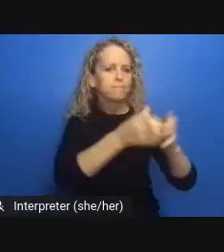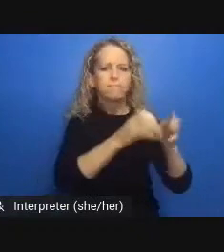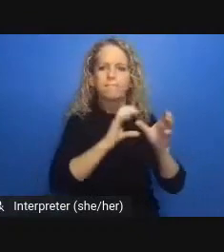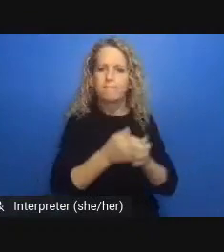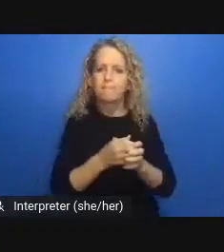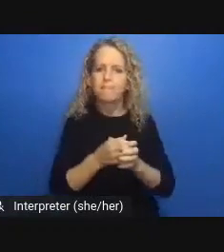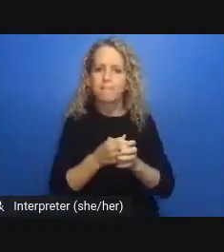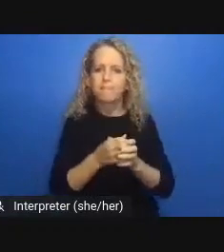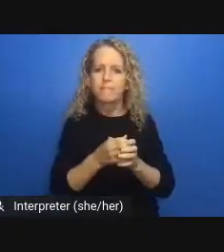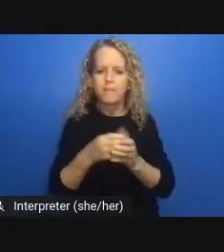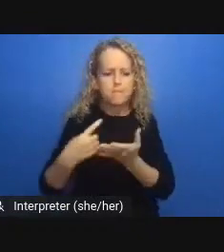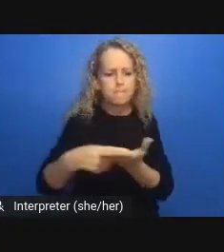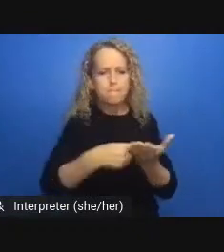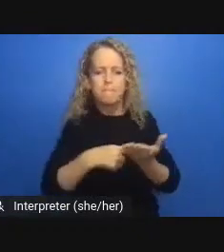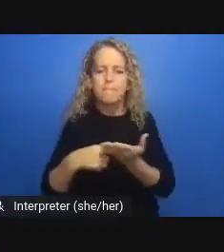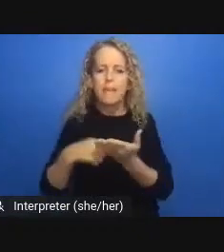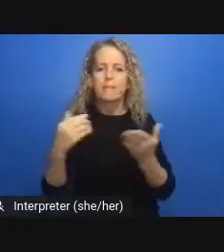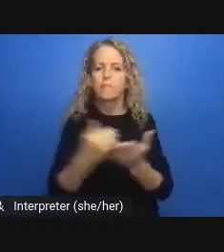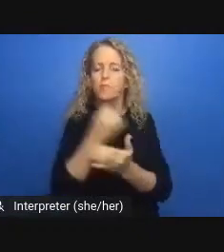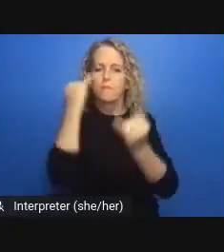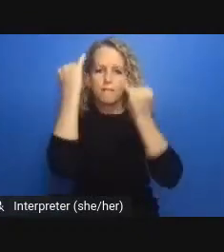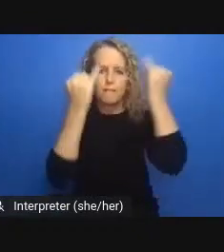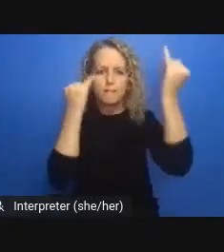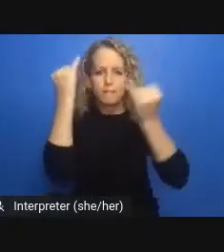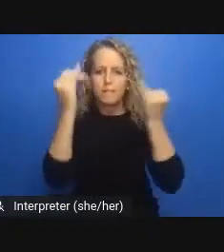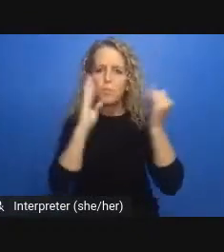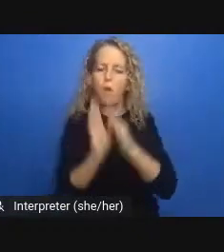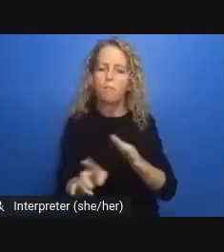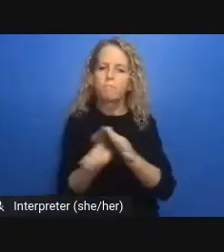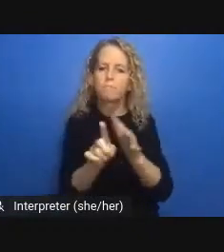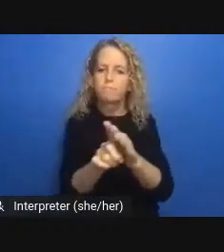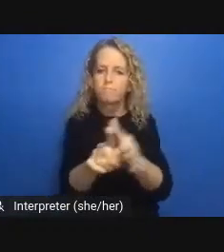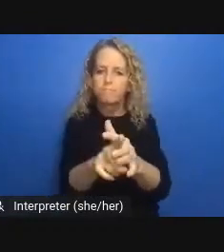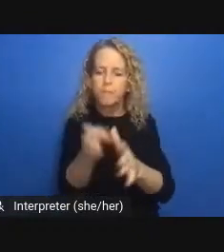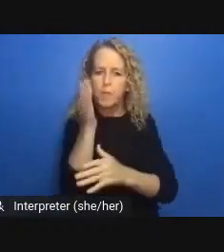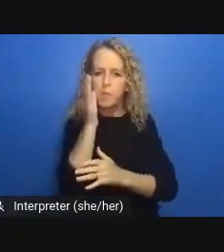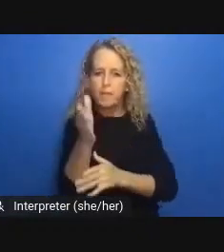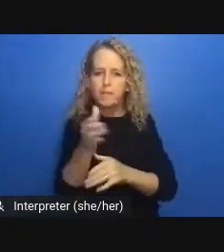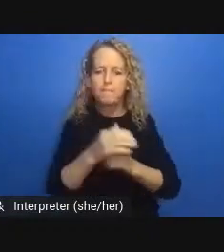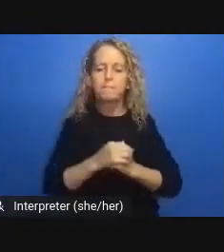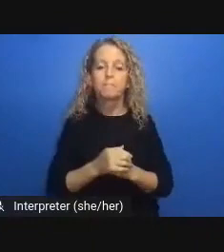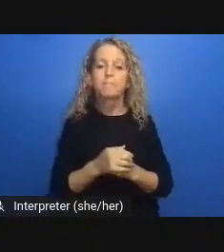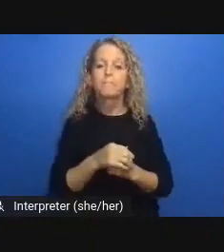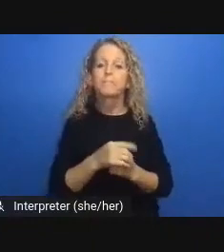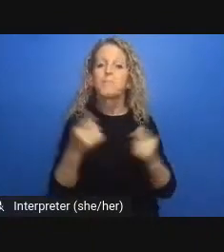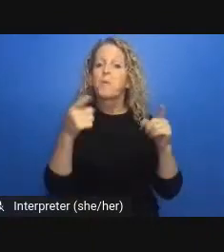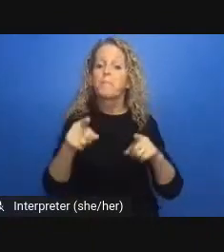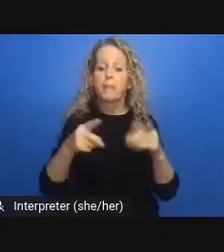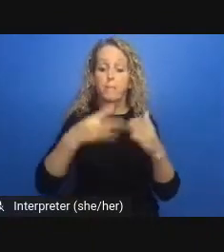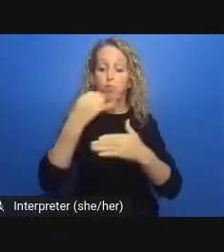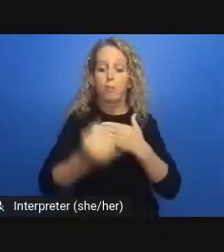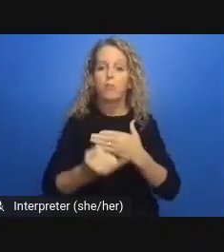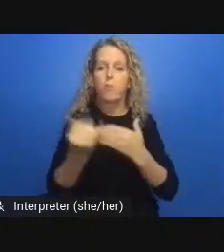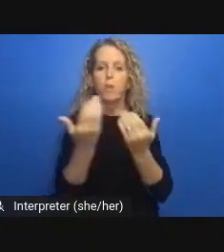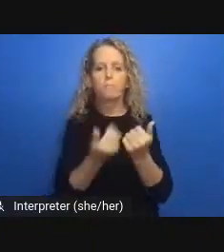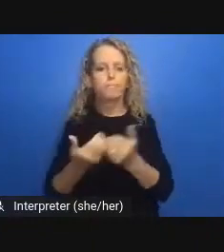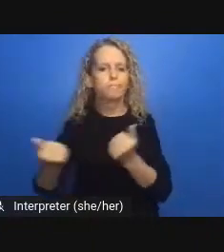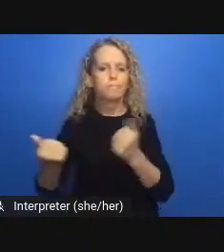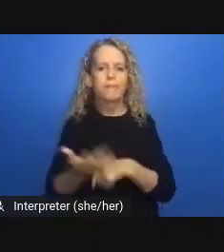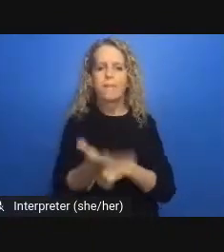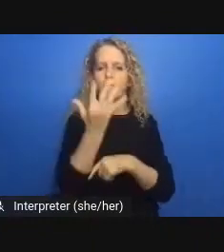new ideas and new discussions. So what ended up happening is that the project got broken down into five specific